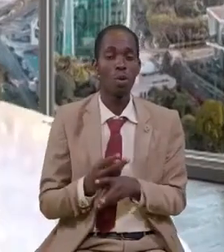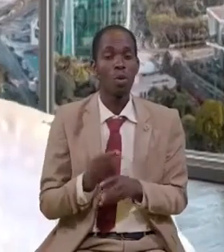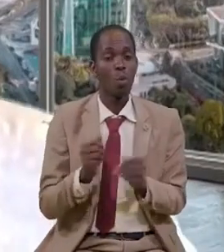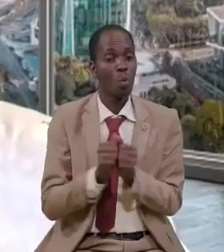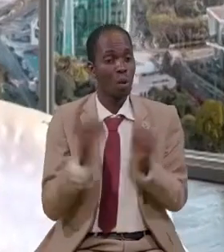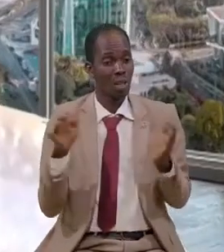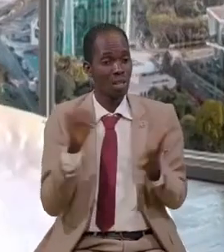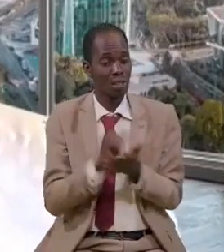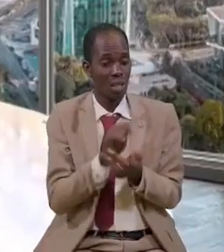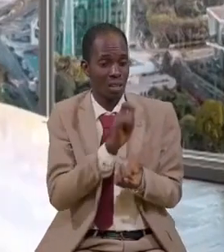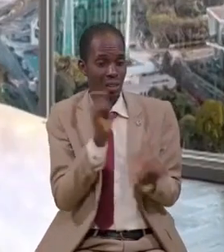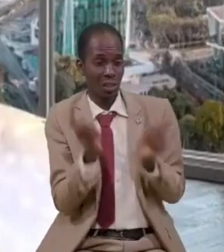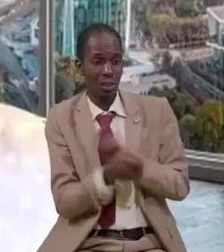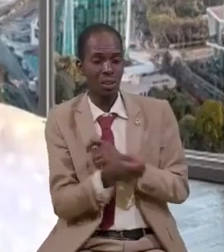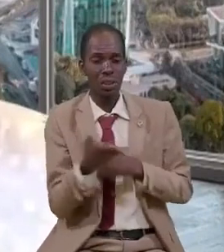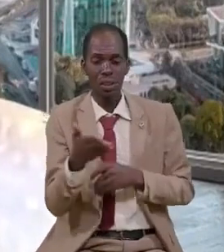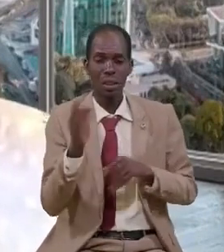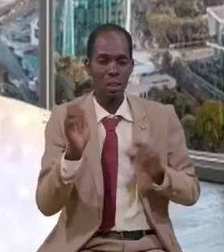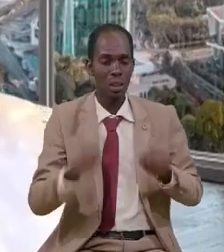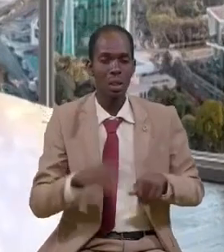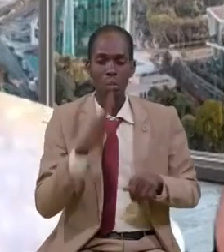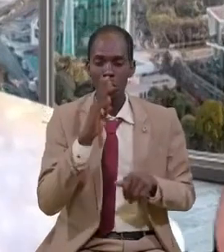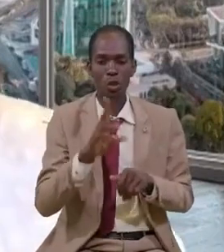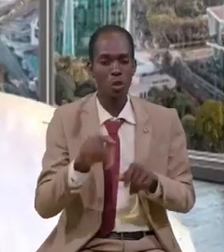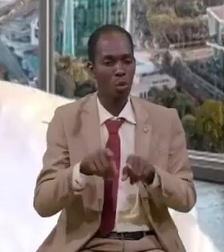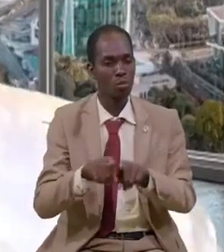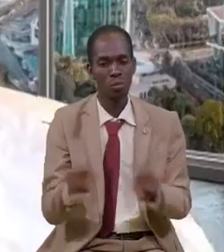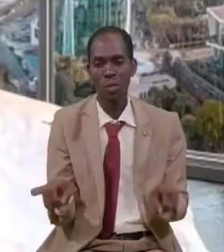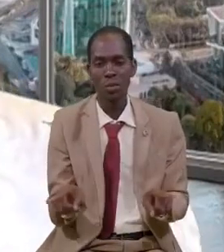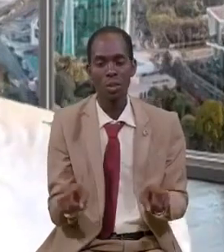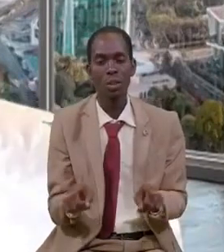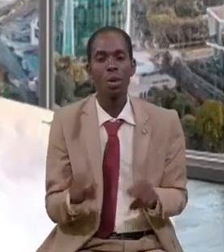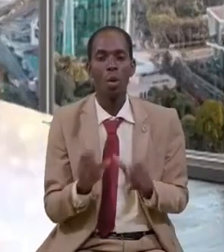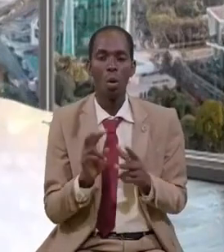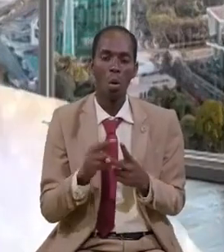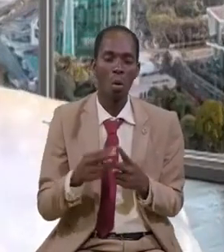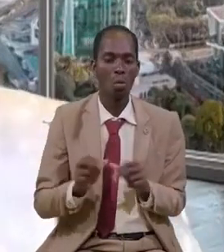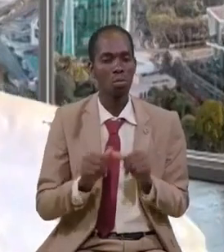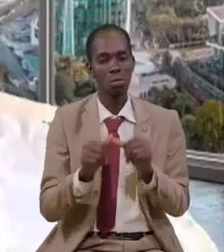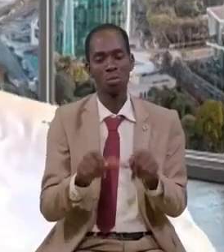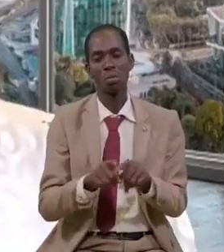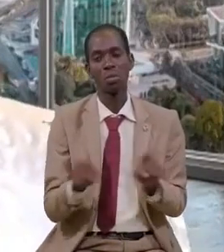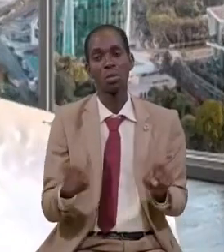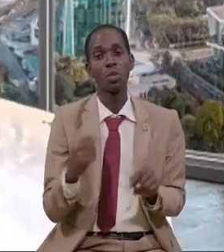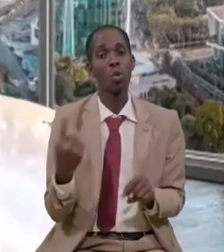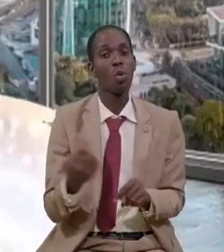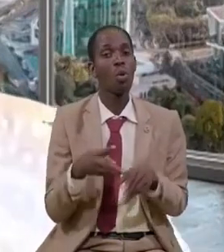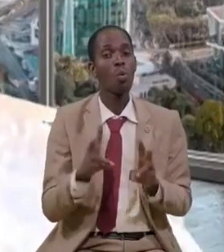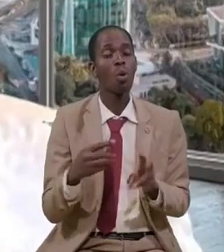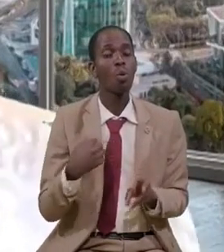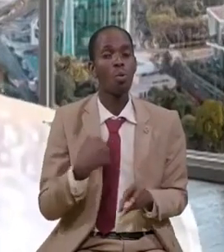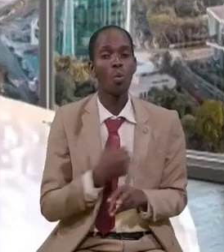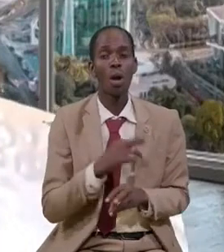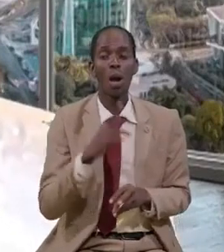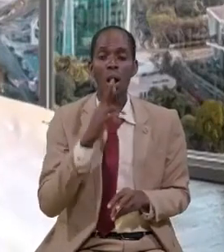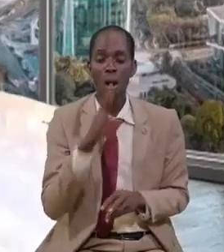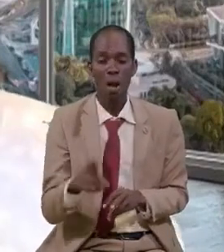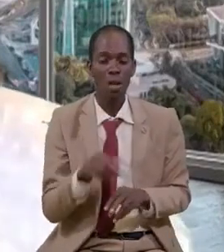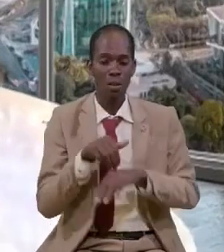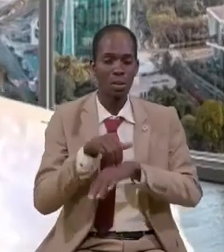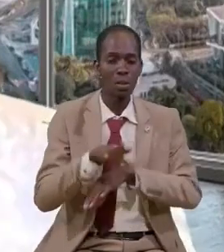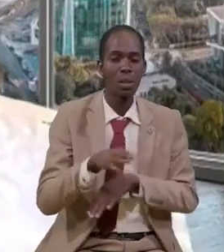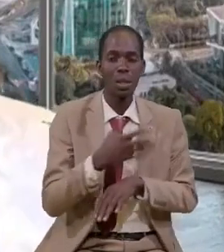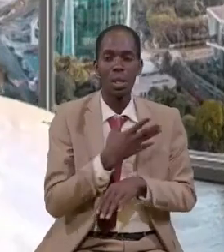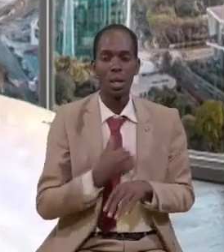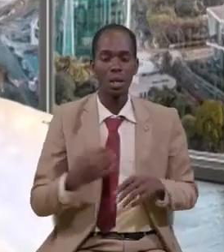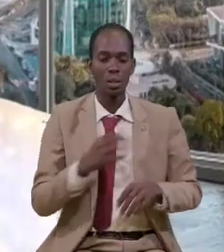no sustainable difference. So it is only when we are transformed and commissioned and empowered that we can